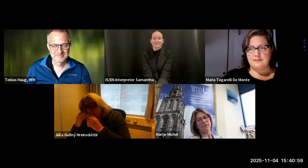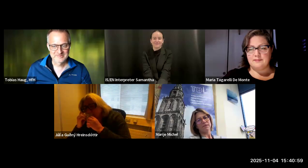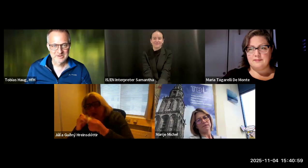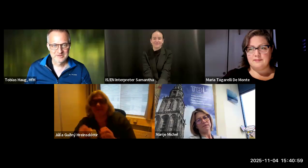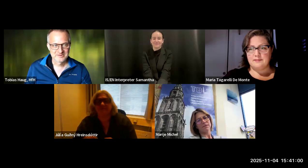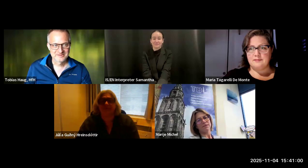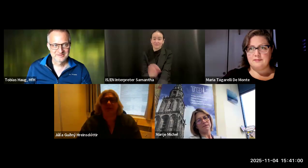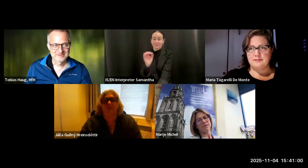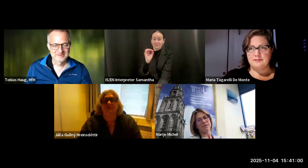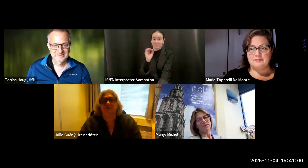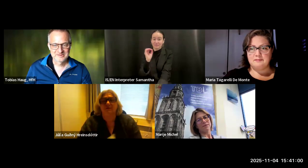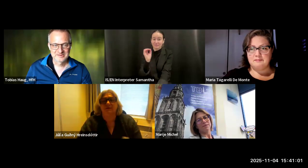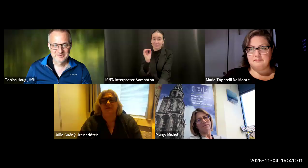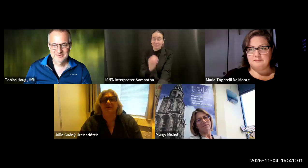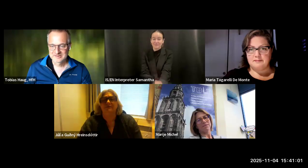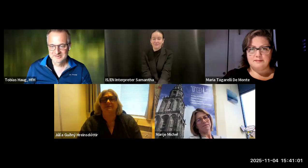No?